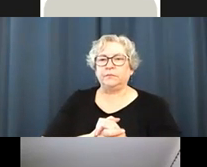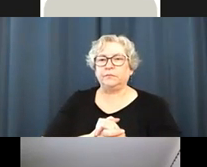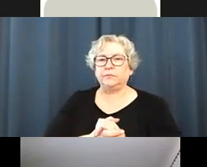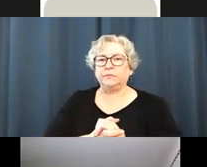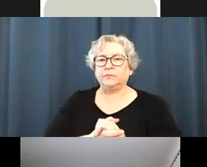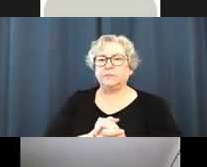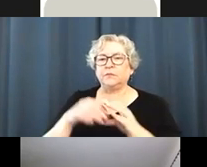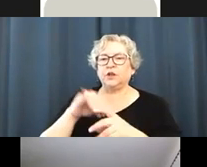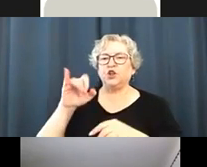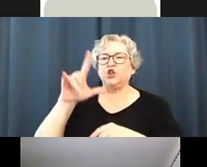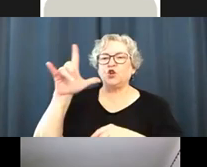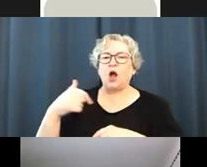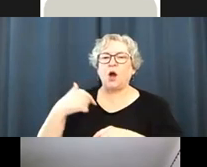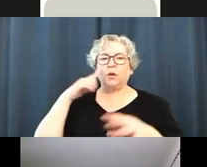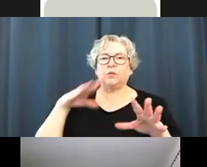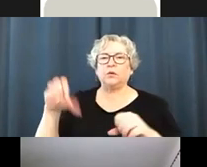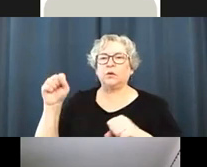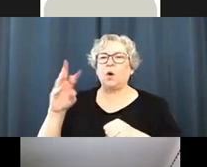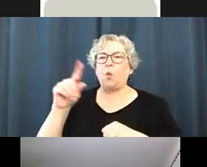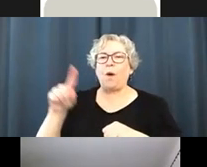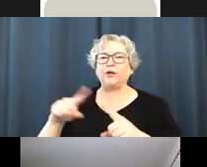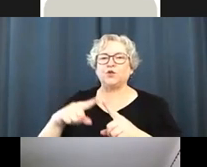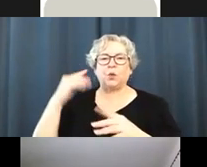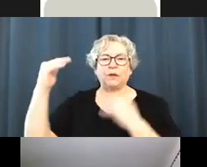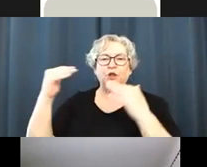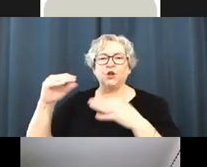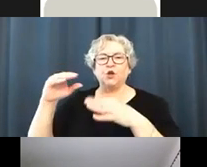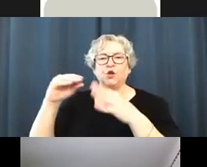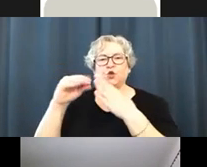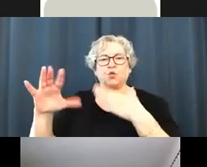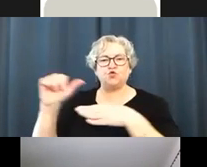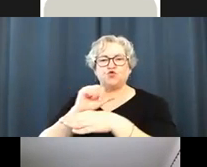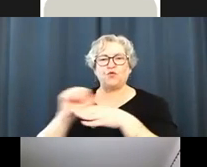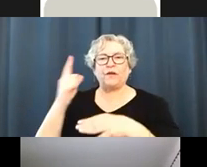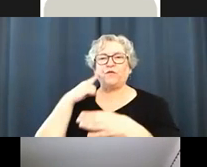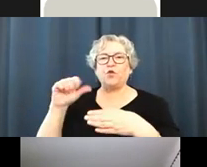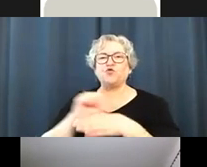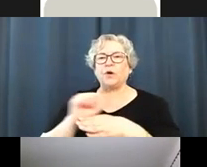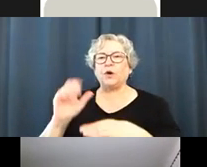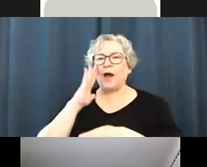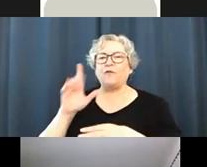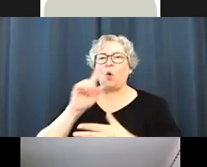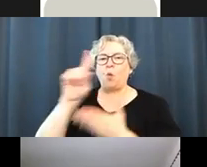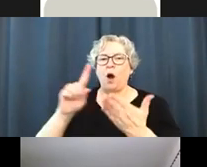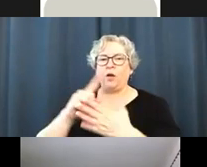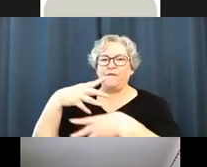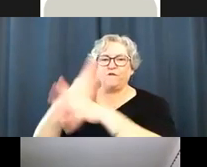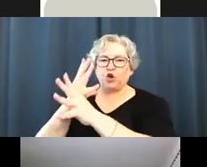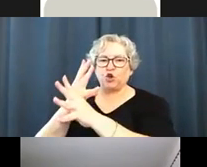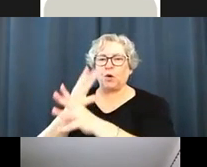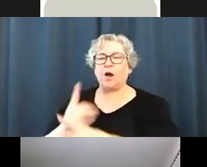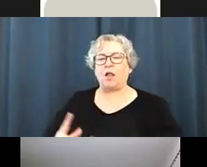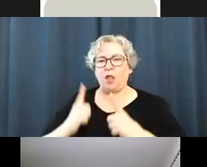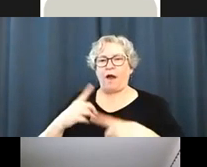In July, we will be doing our Ways to Adulthood student training. For our training, it will be a 1-hour